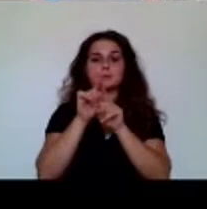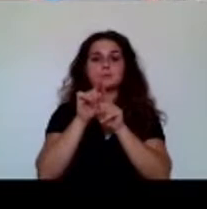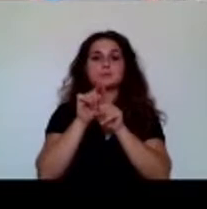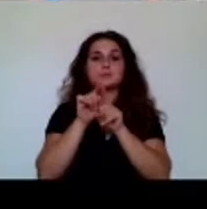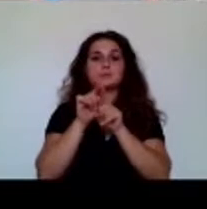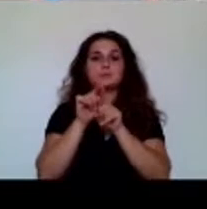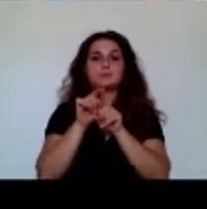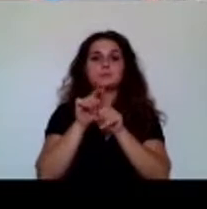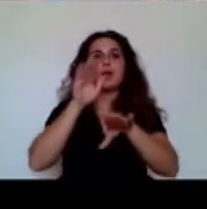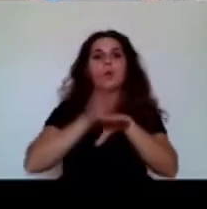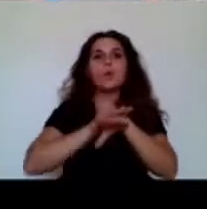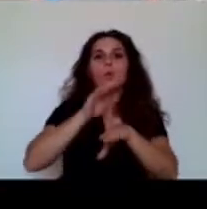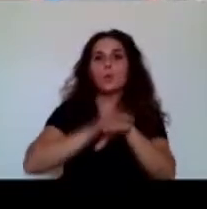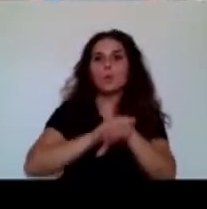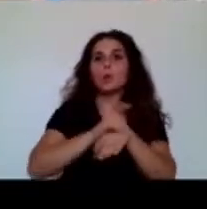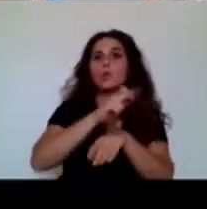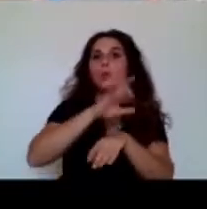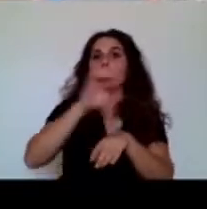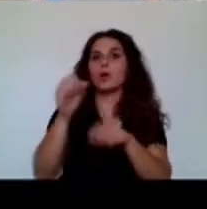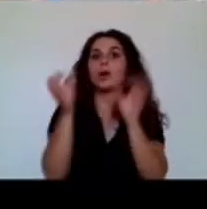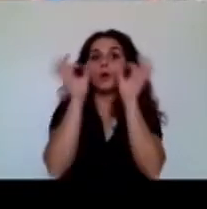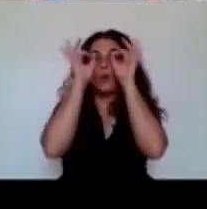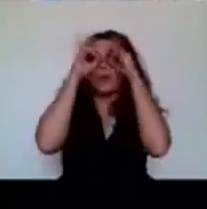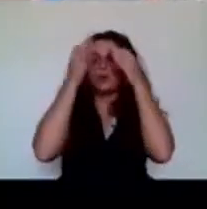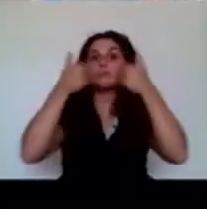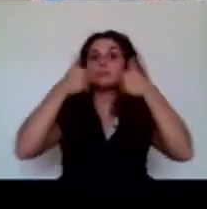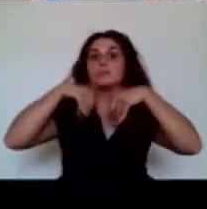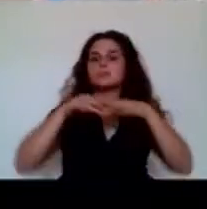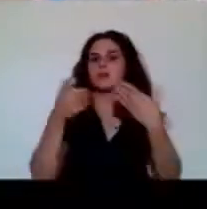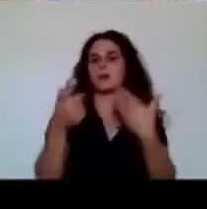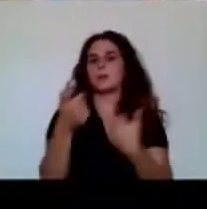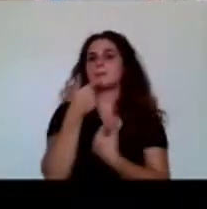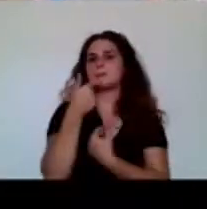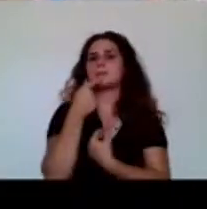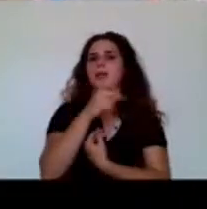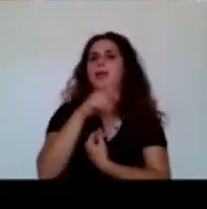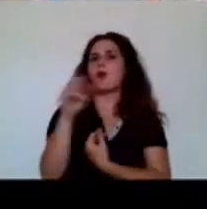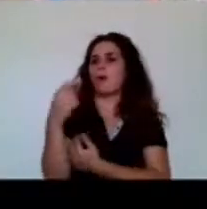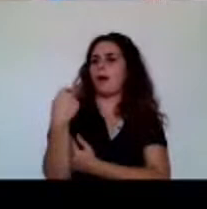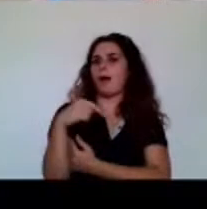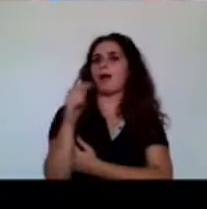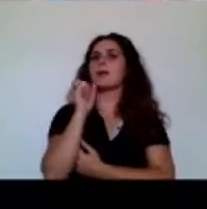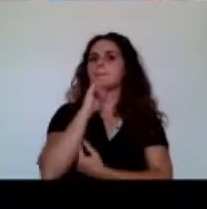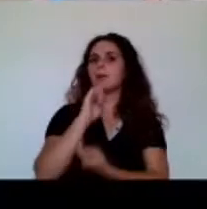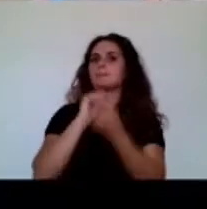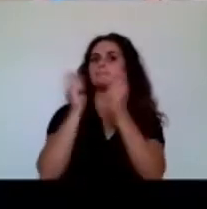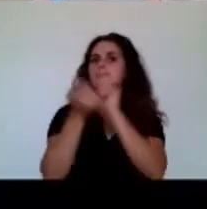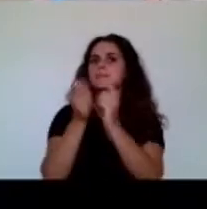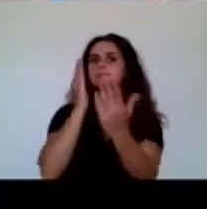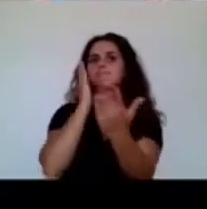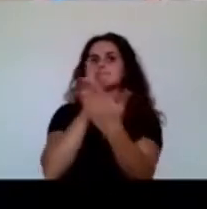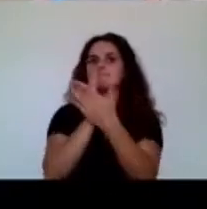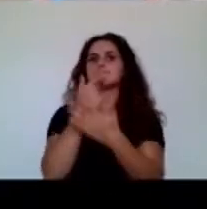the cause of their errors, but at least now they're aware of their errors and they're able to hit the target again.